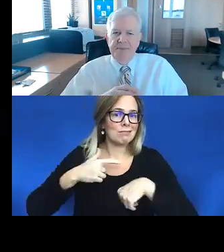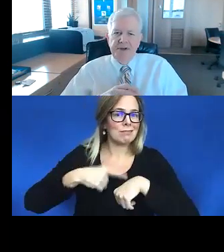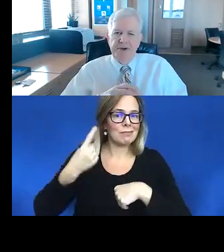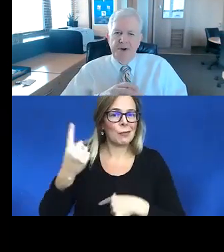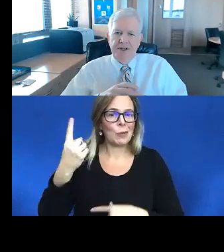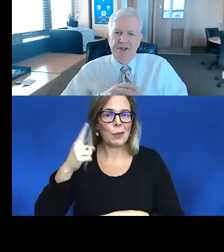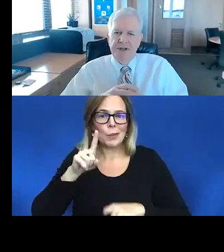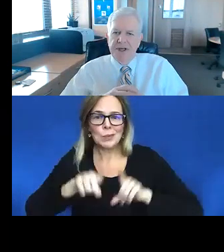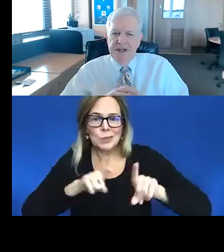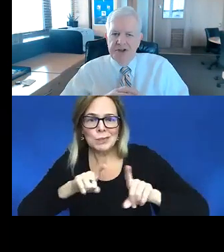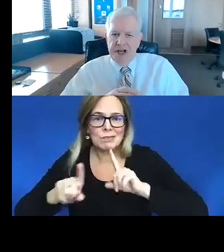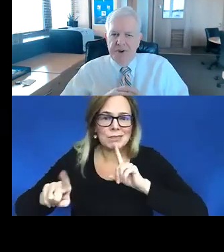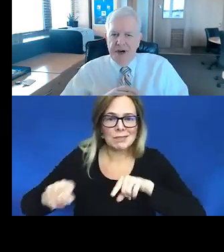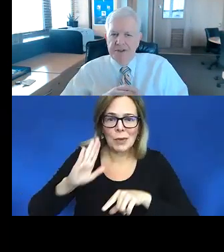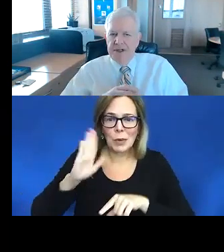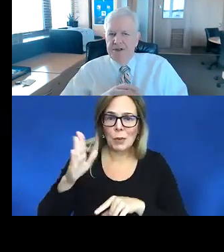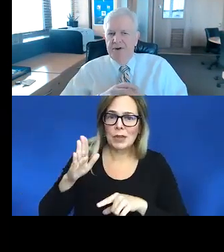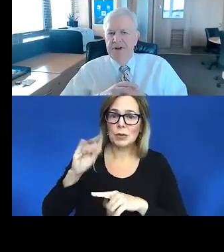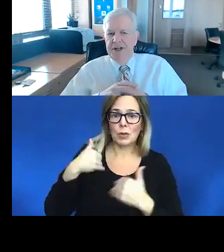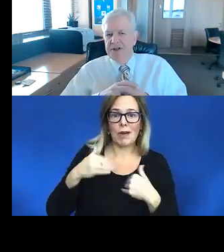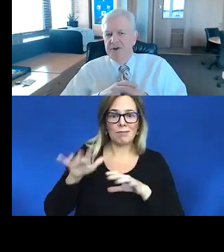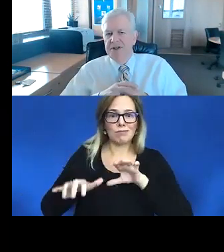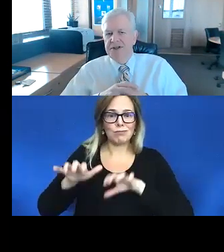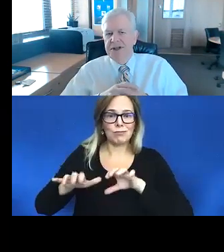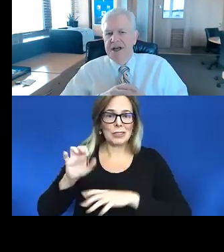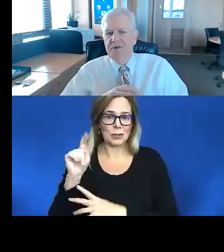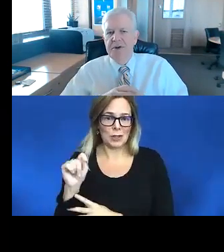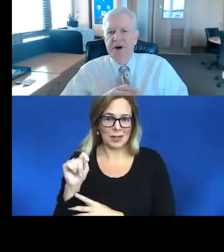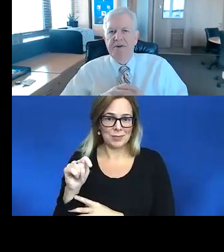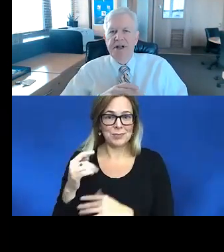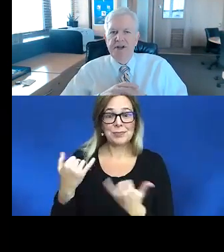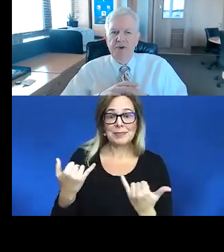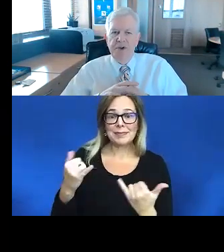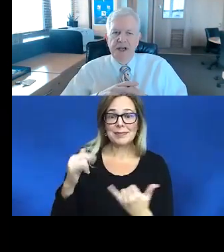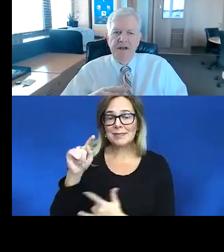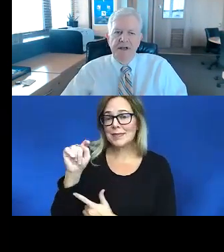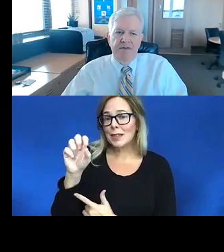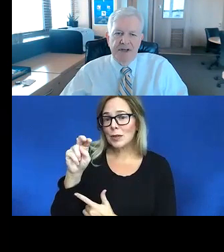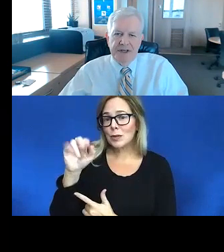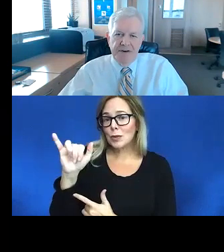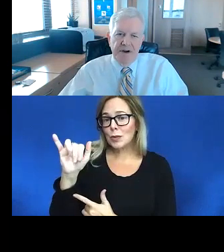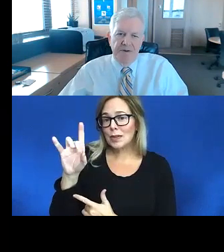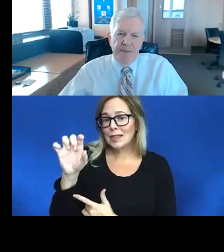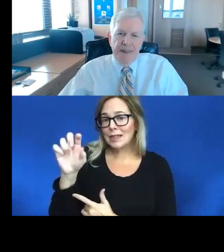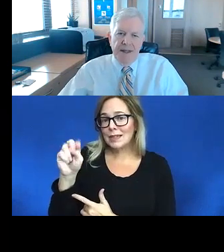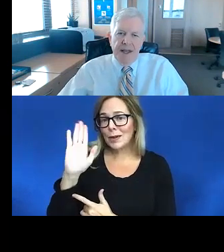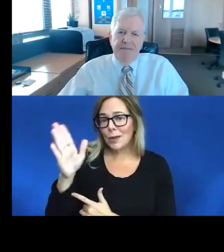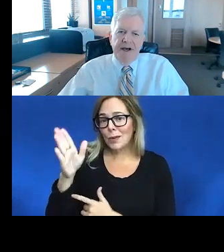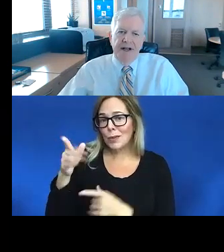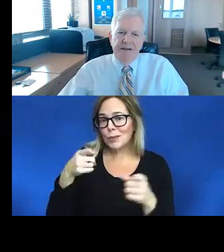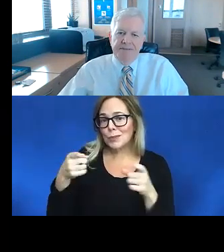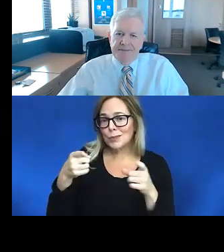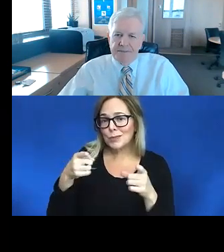please submit your questions in the chat box. Tony Denton joins us today and will be moderating the Q&A for this town hall.